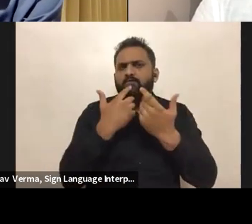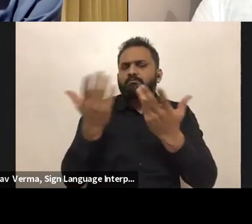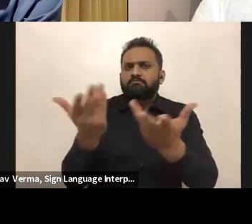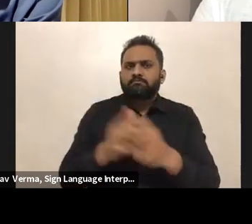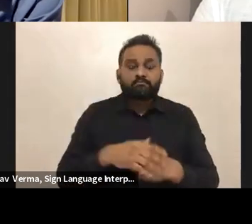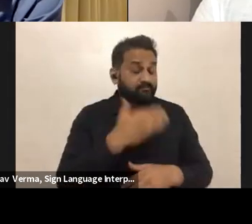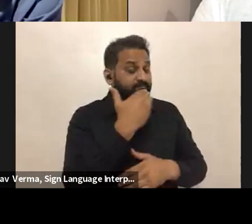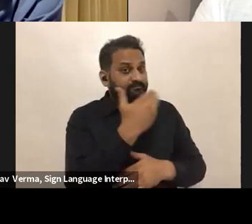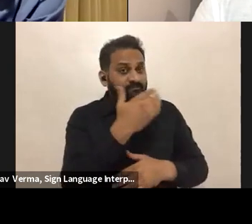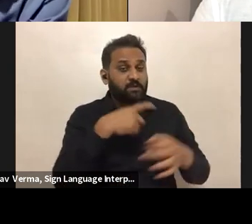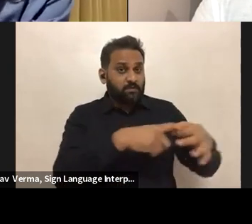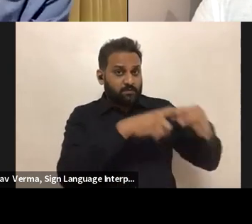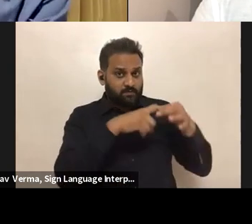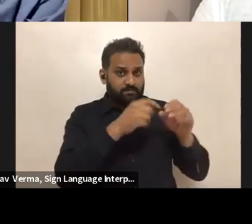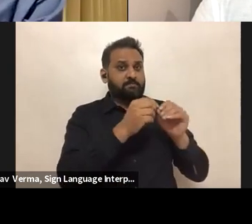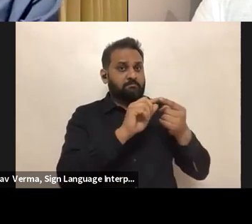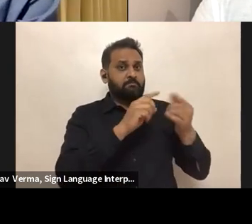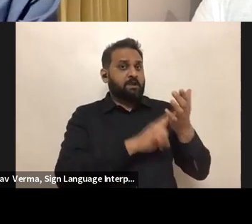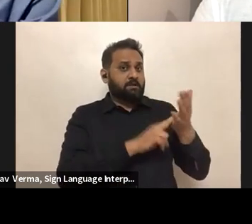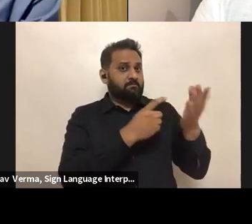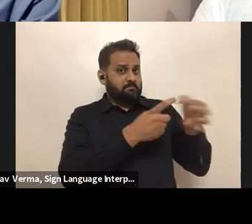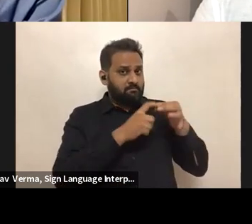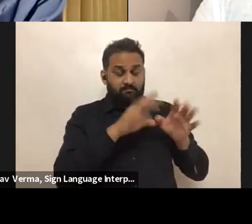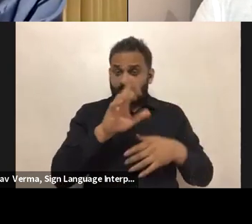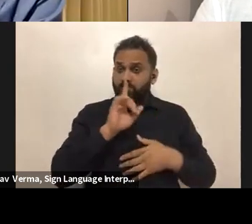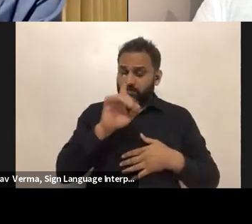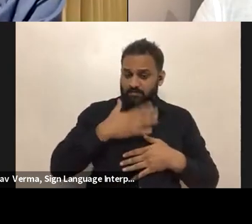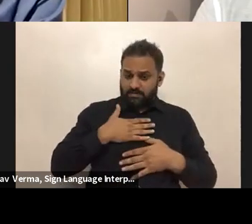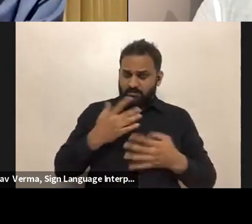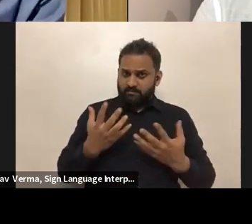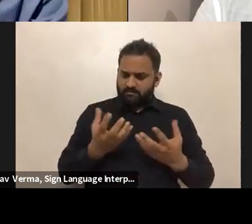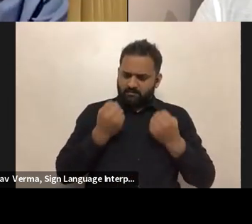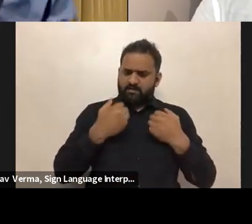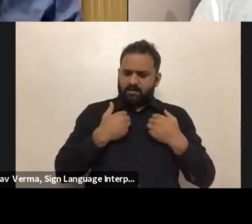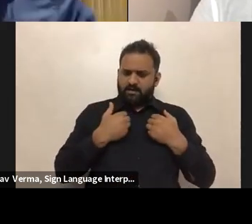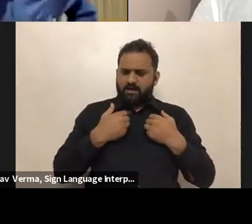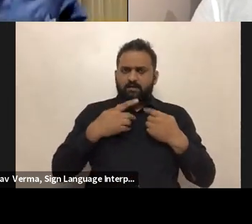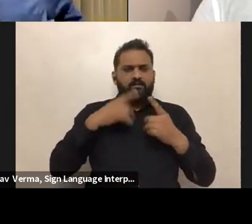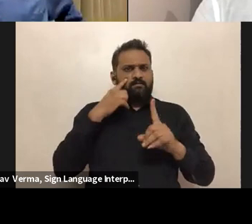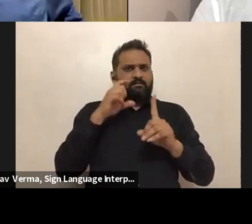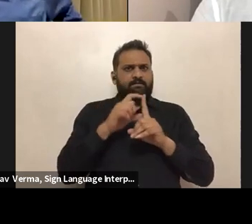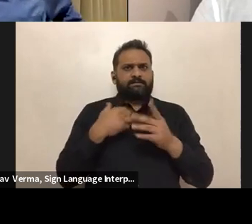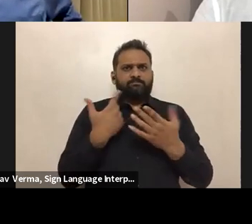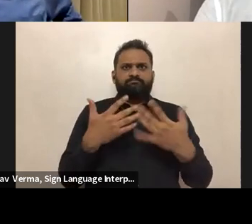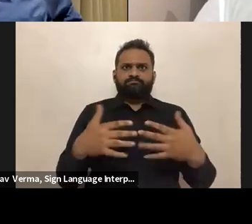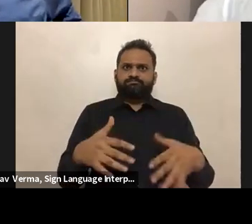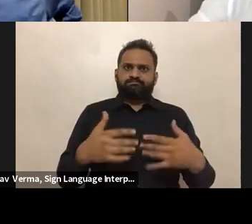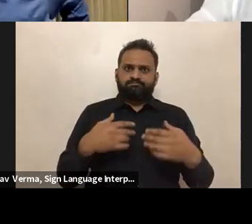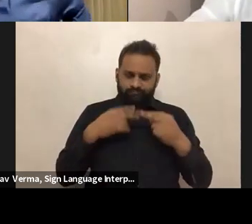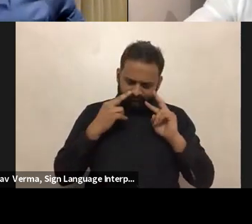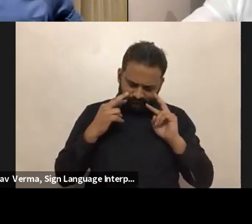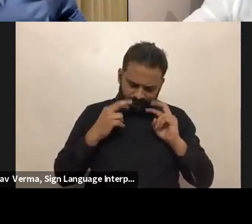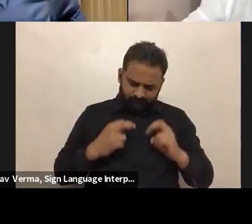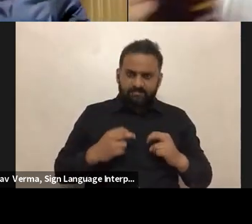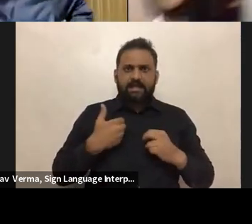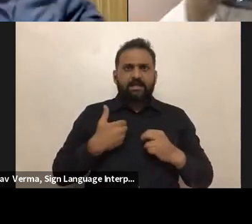you for your question, Ben. I think I really find myself questioning all the identities many a times myself, because at